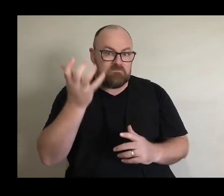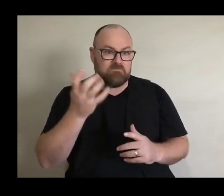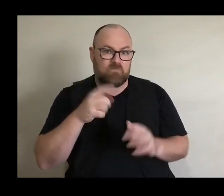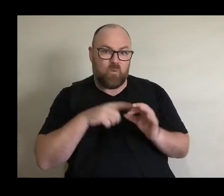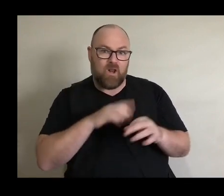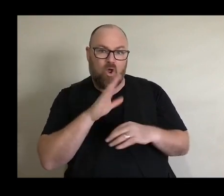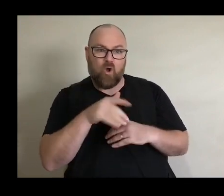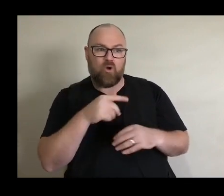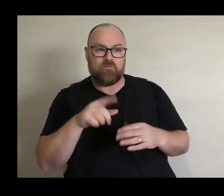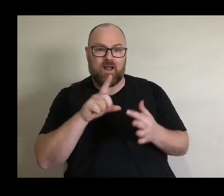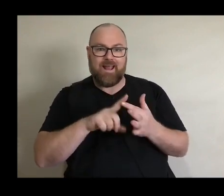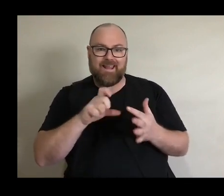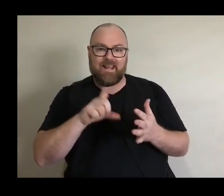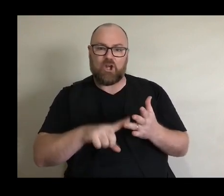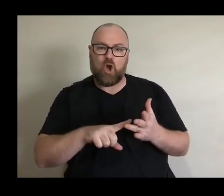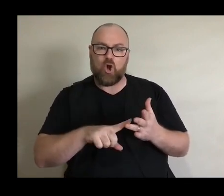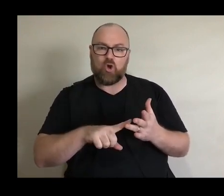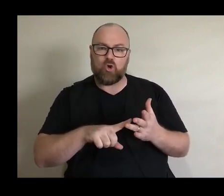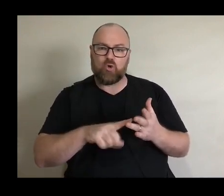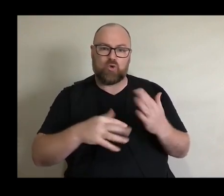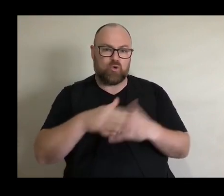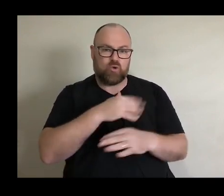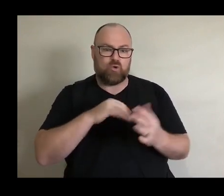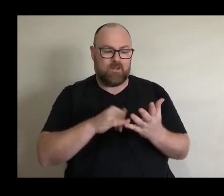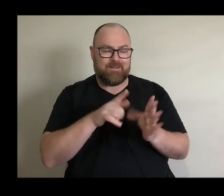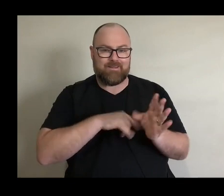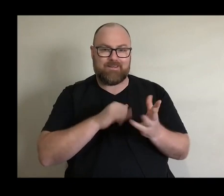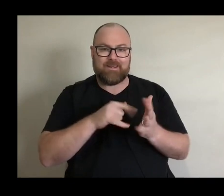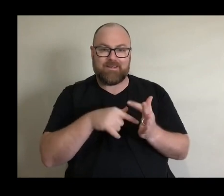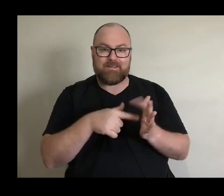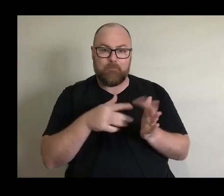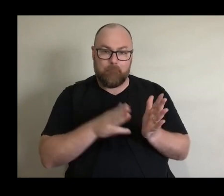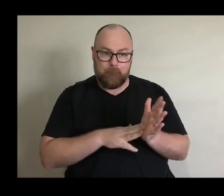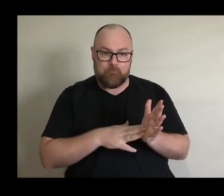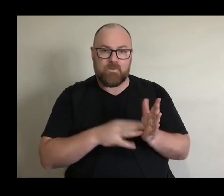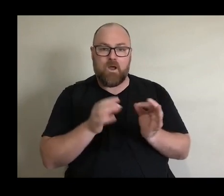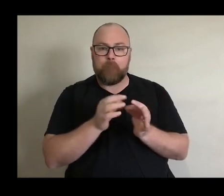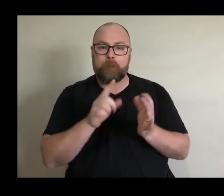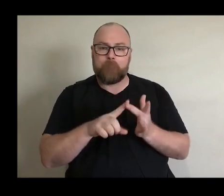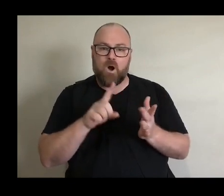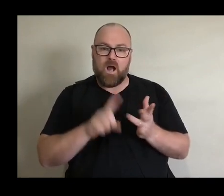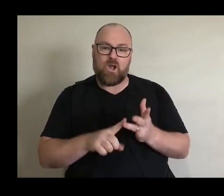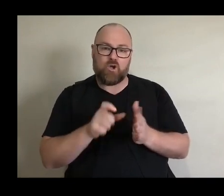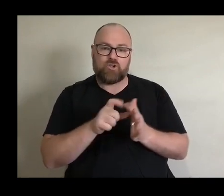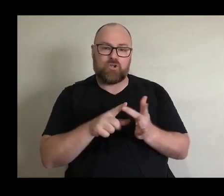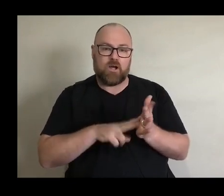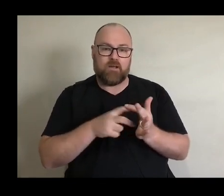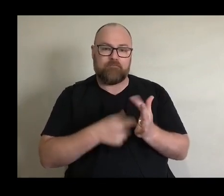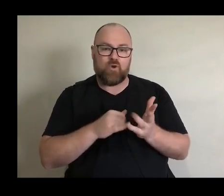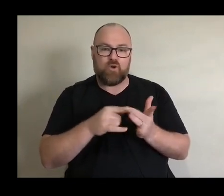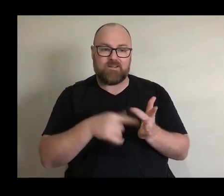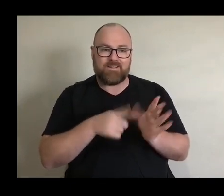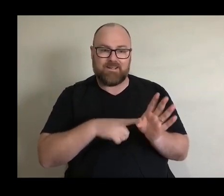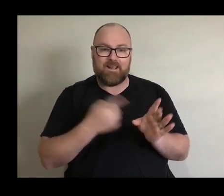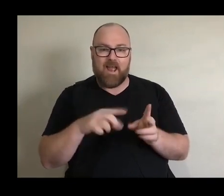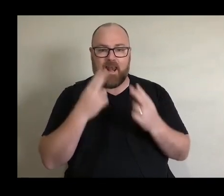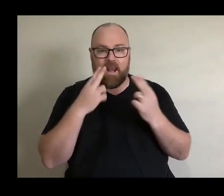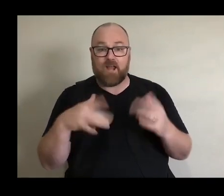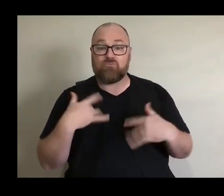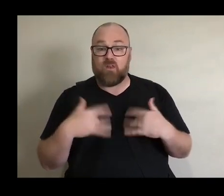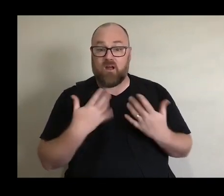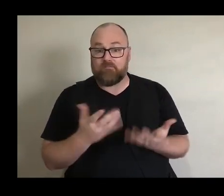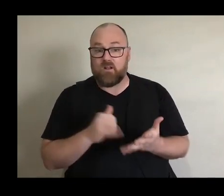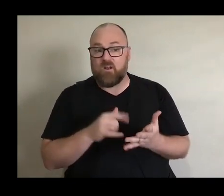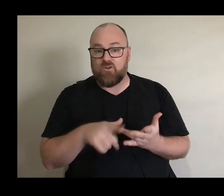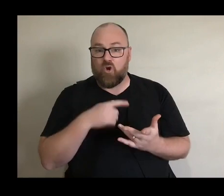of ecosystems, loss of biodiversity, and loss of natural life. It's quite a profound and distinct image, right? There's a sense